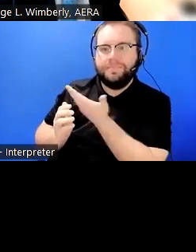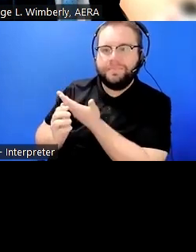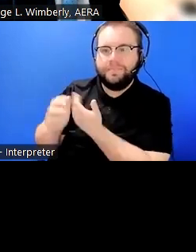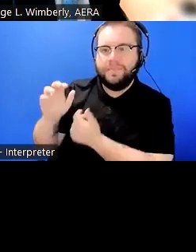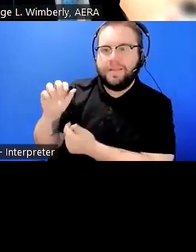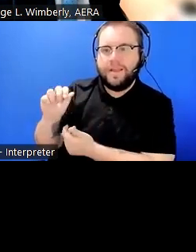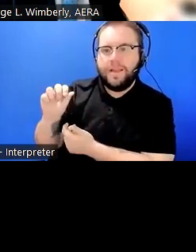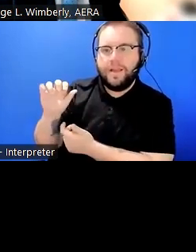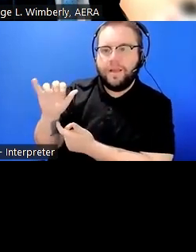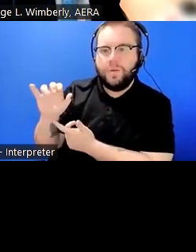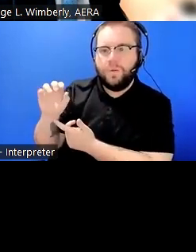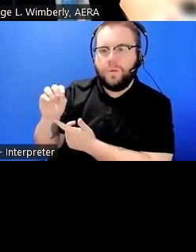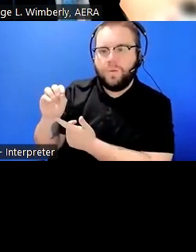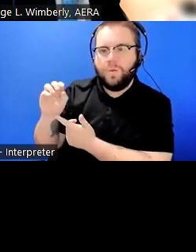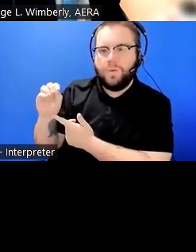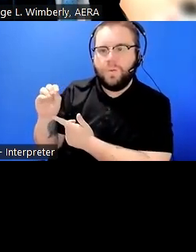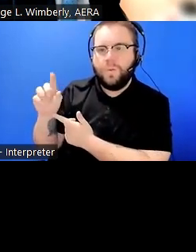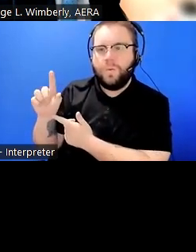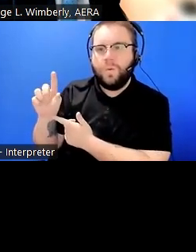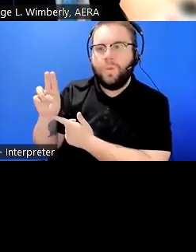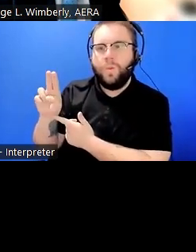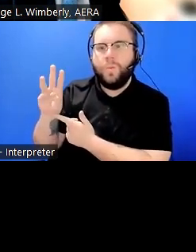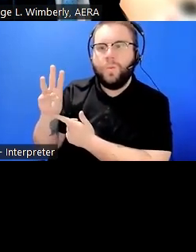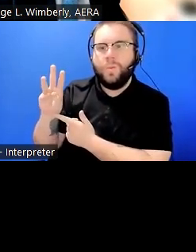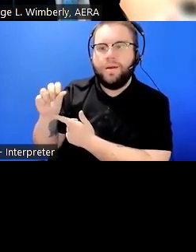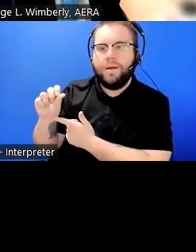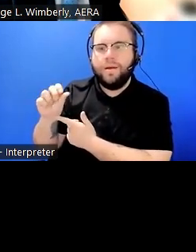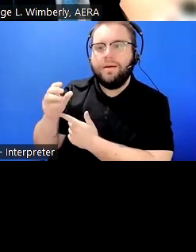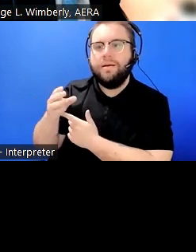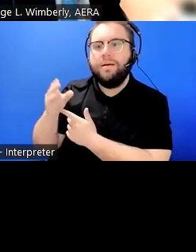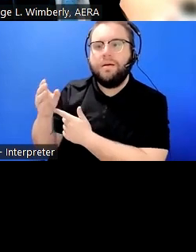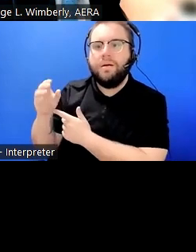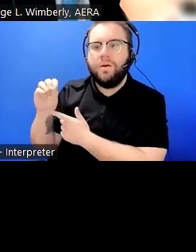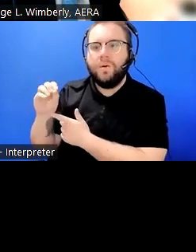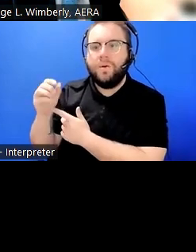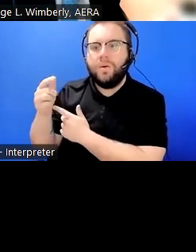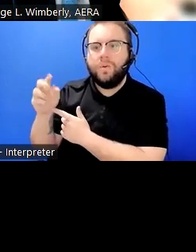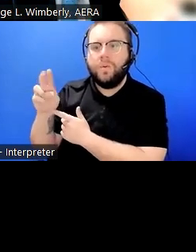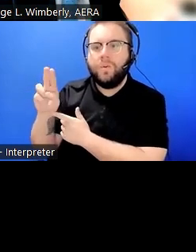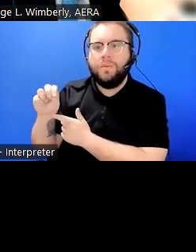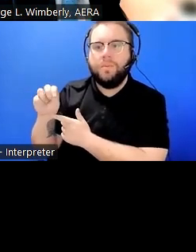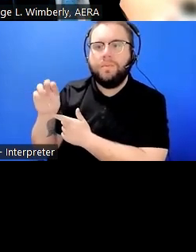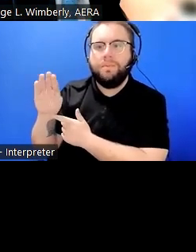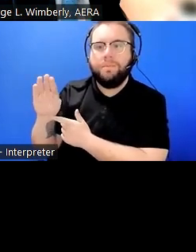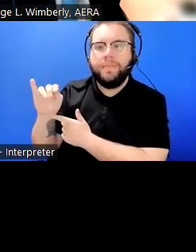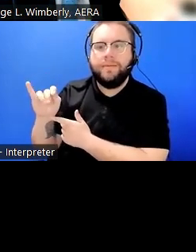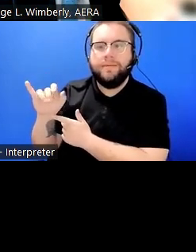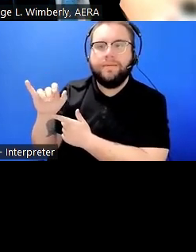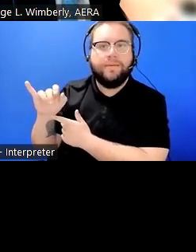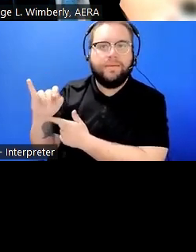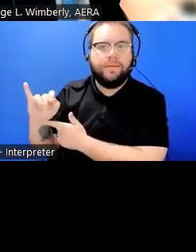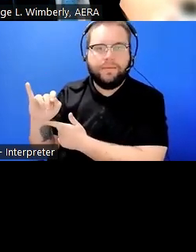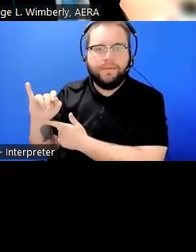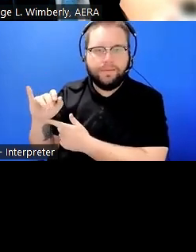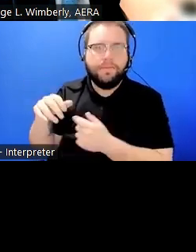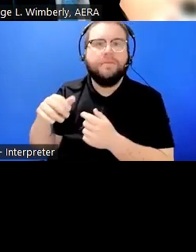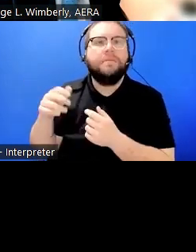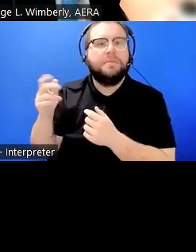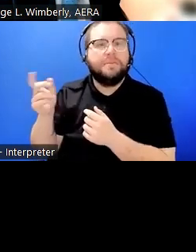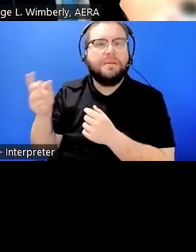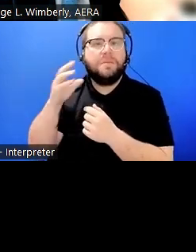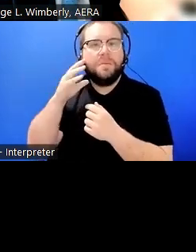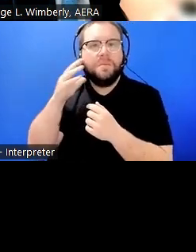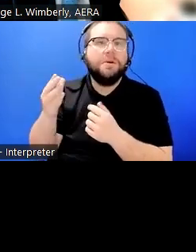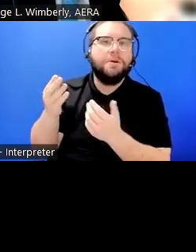Agambiji, who will be taking questions today. And Ayo, at a point later in the webinar,